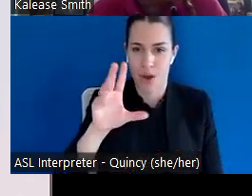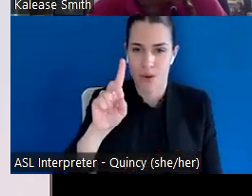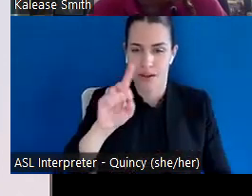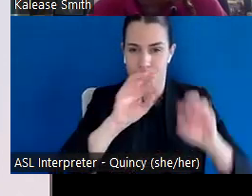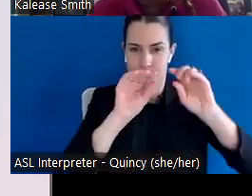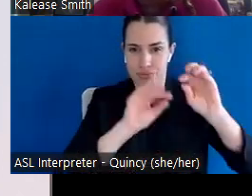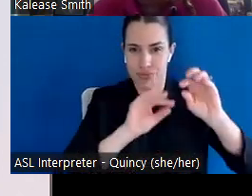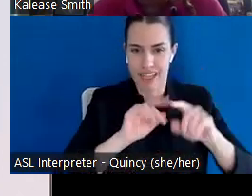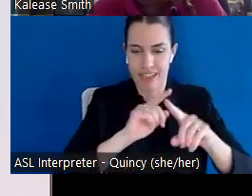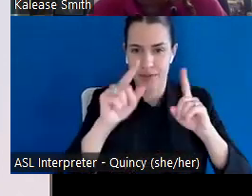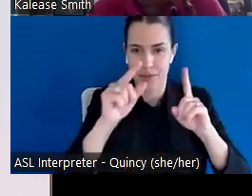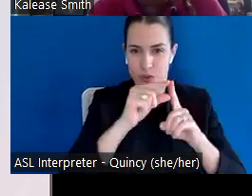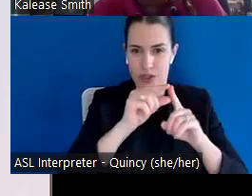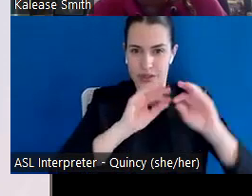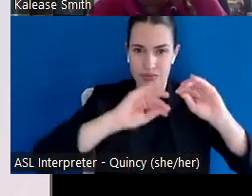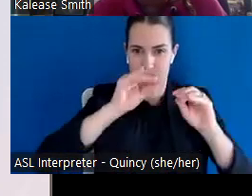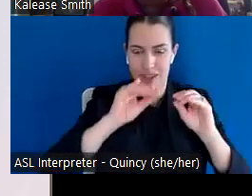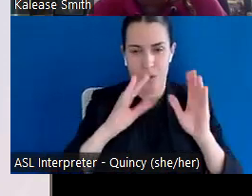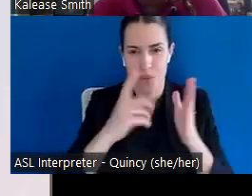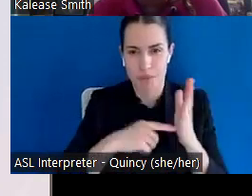all that. We can look at what folks are saying.